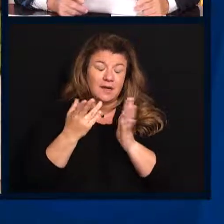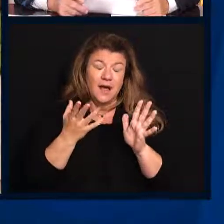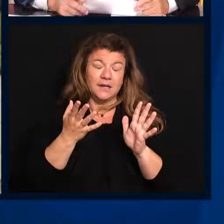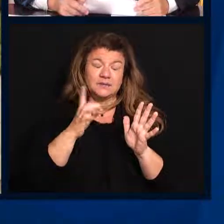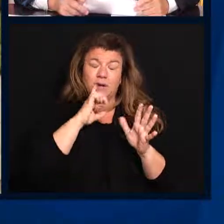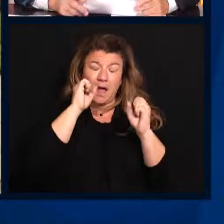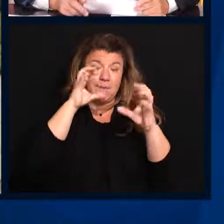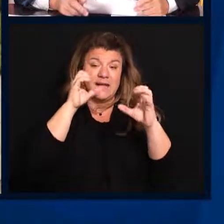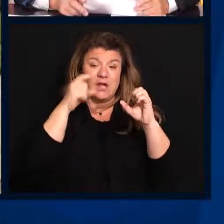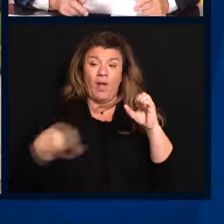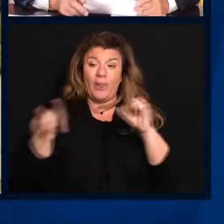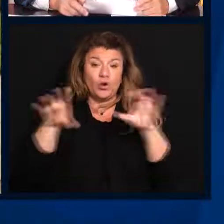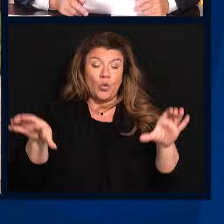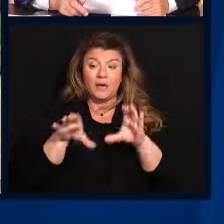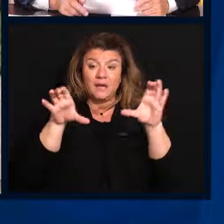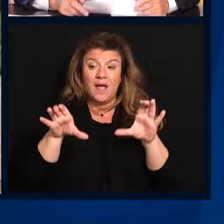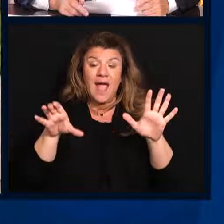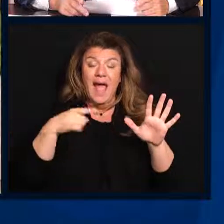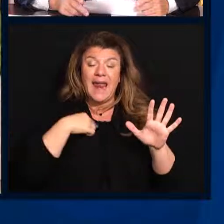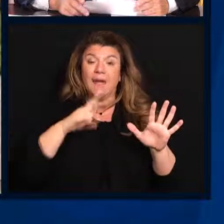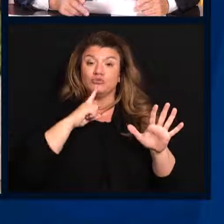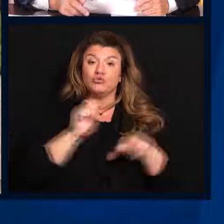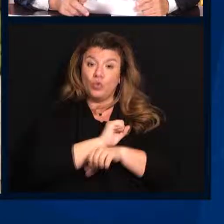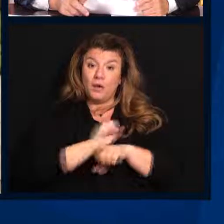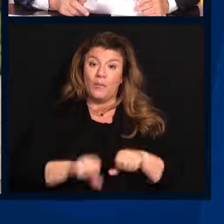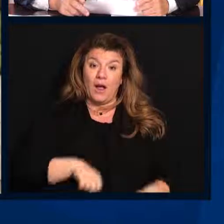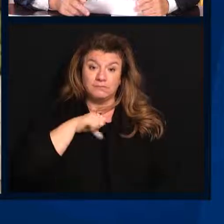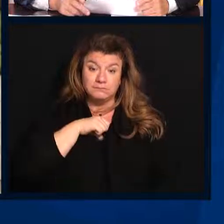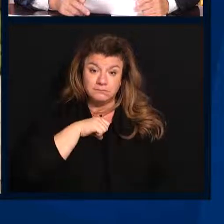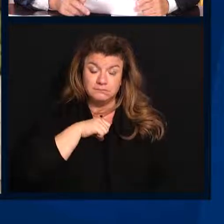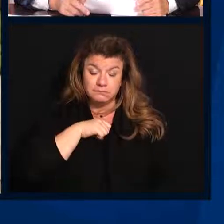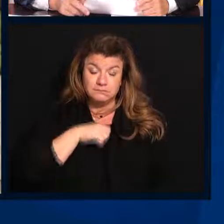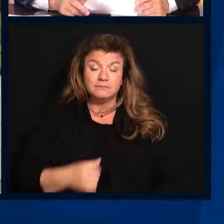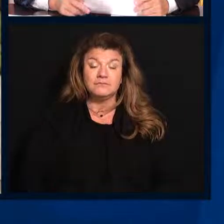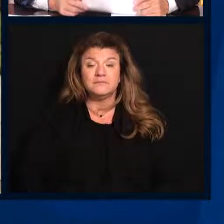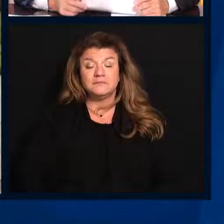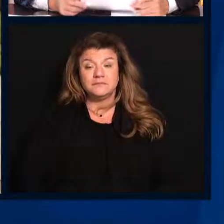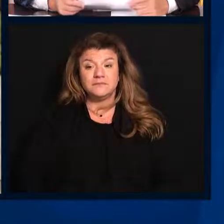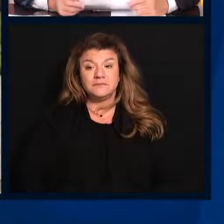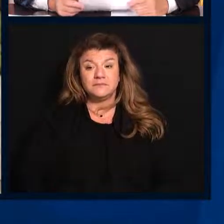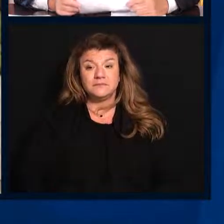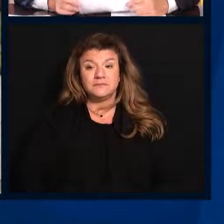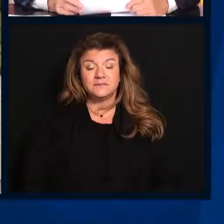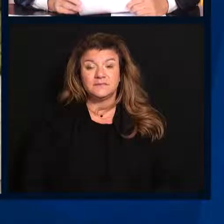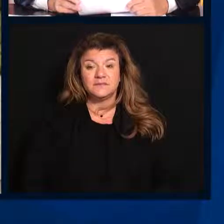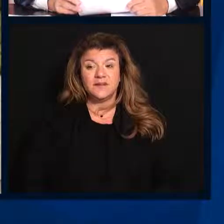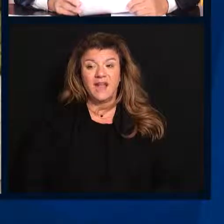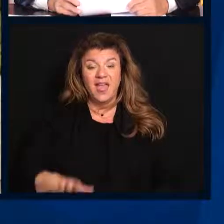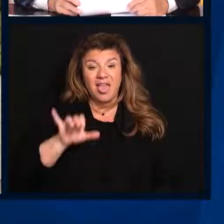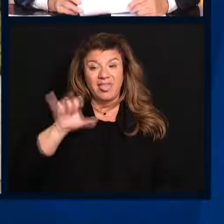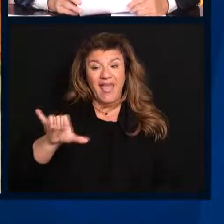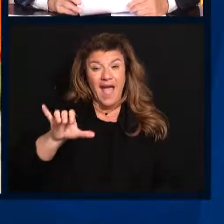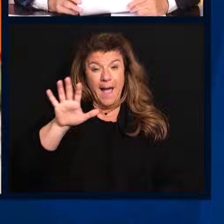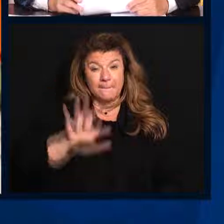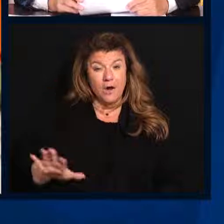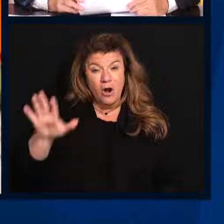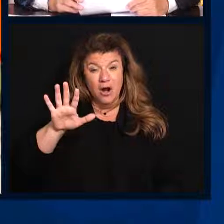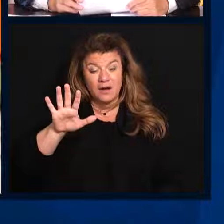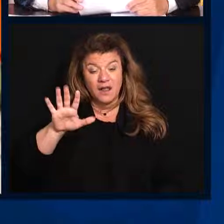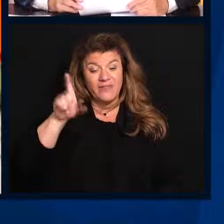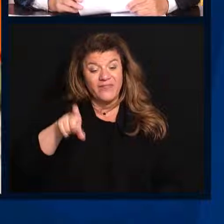doing. And I could not be more proud of them and everything. And like I said, that end of the world, they need this